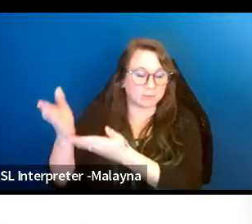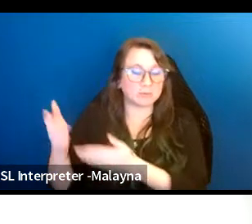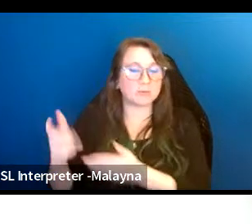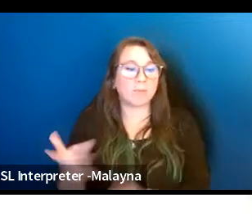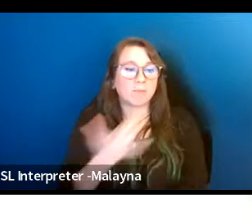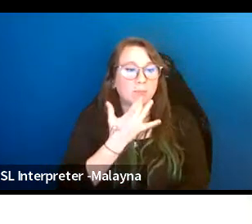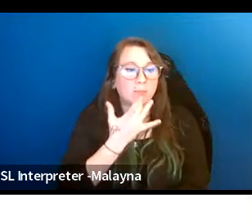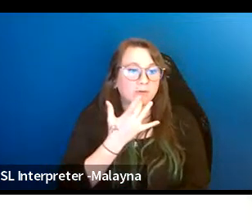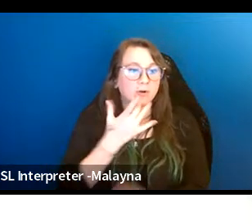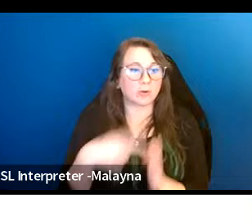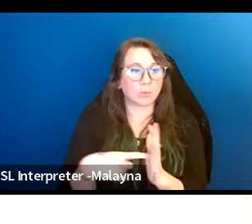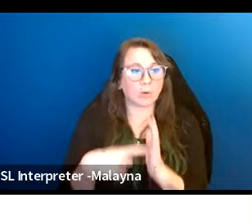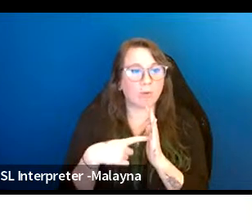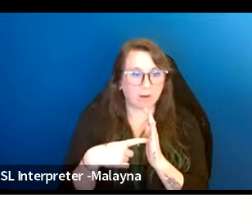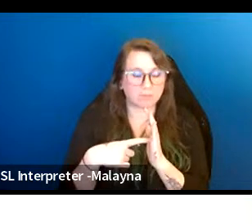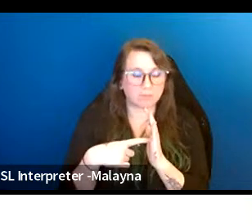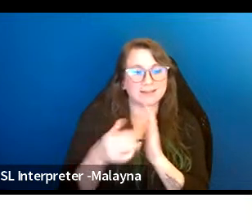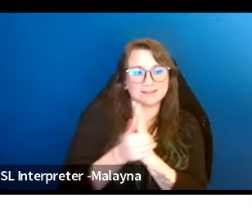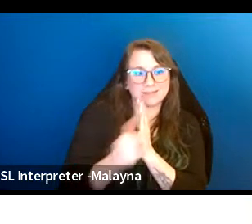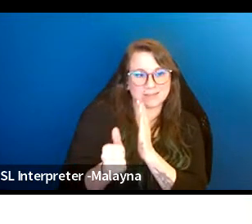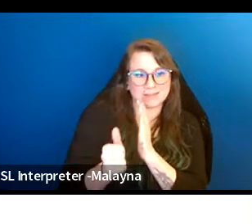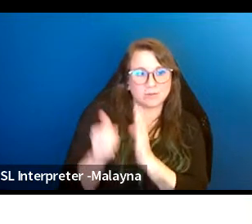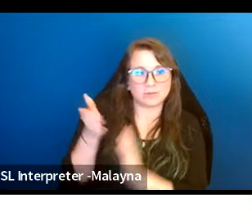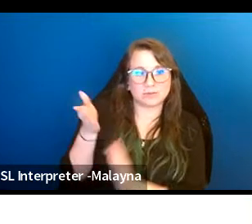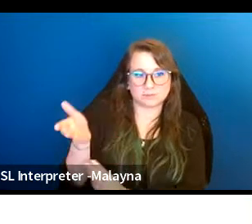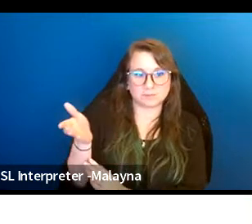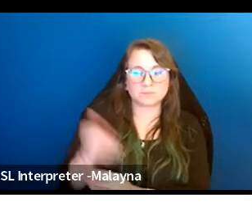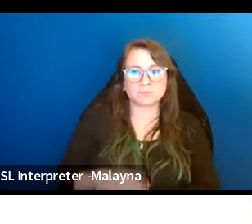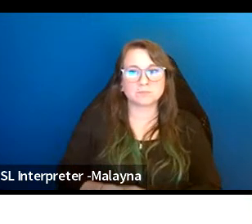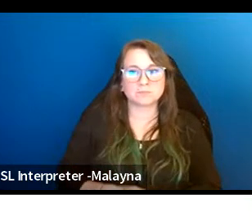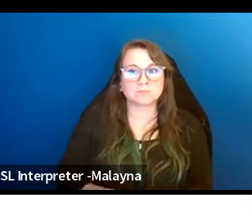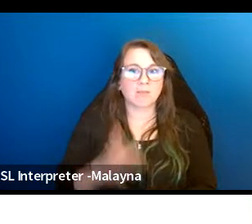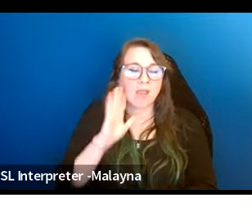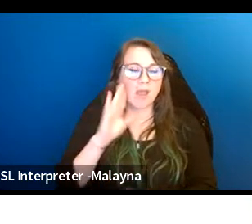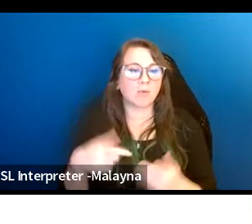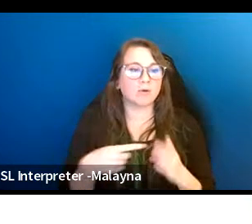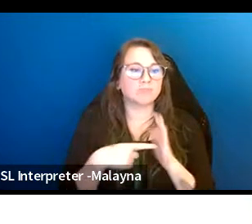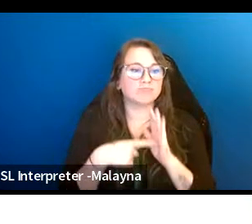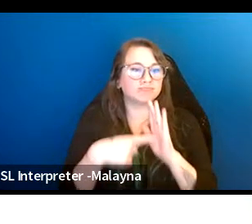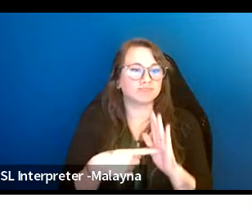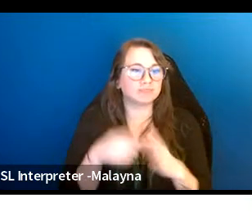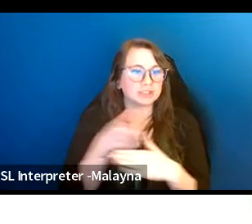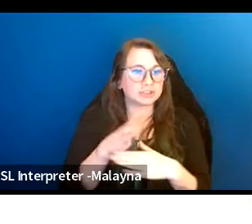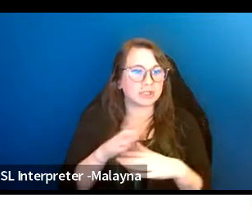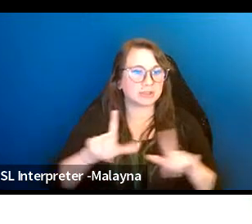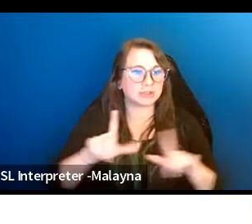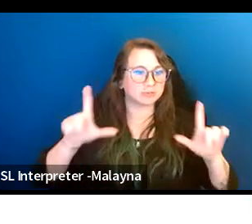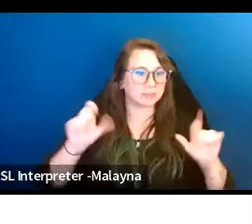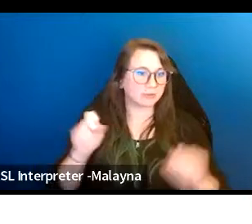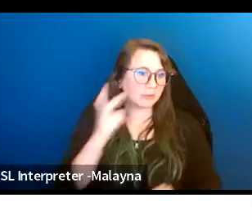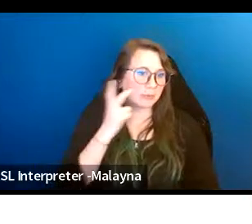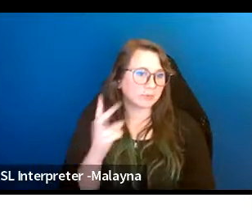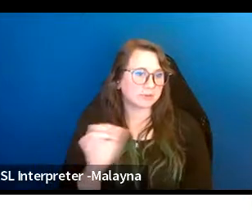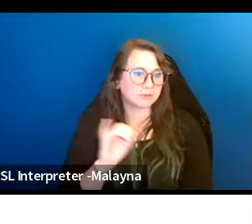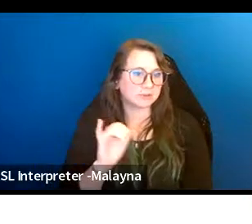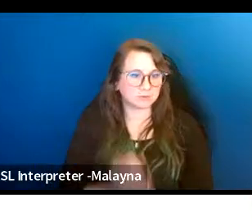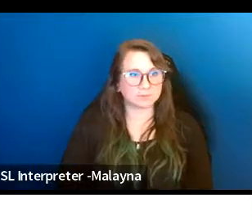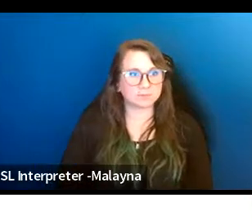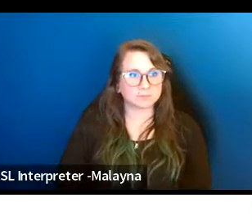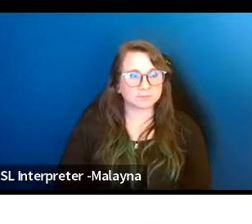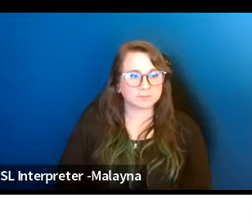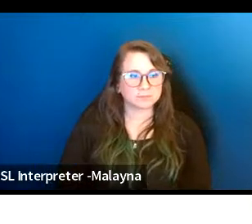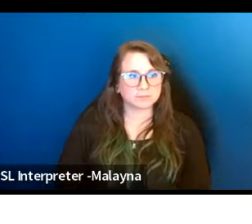and skills outlined here. I'll go ahead and share screen so people can look at this.